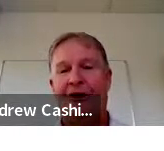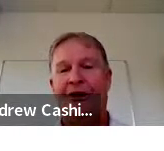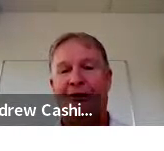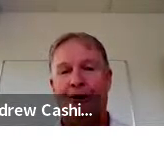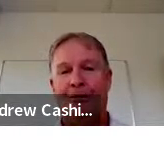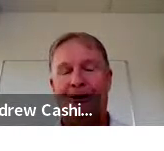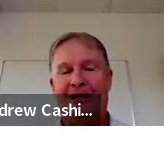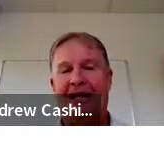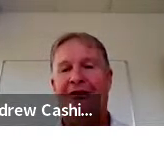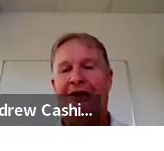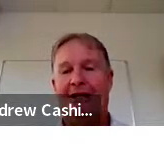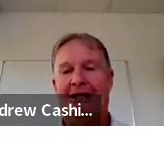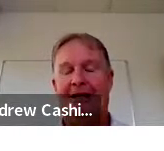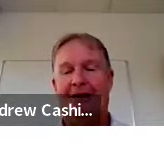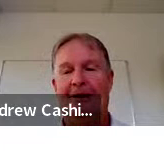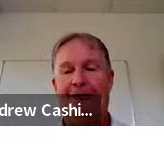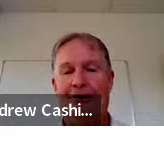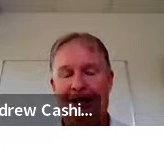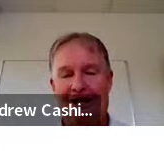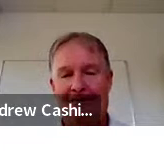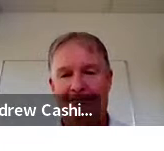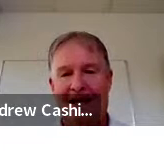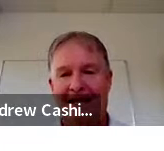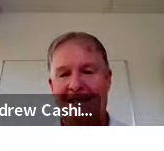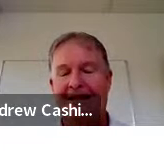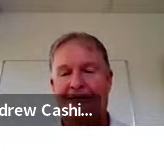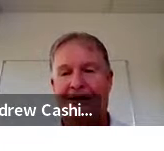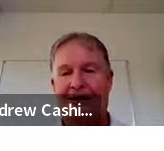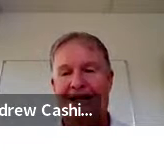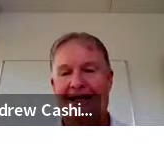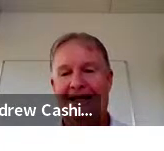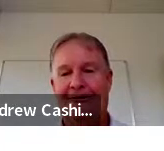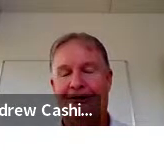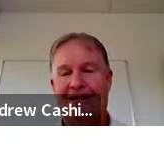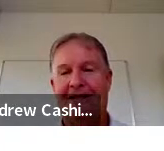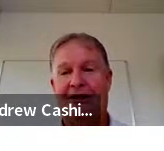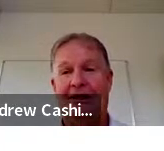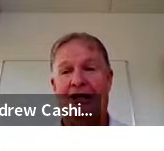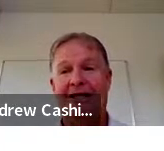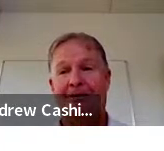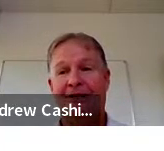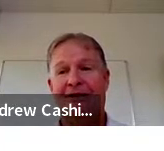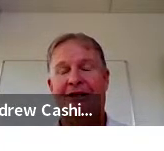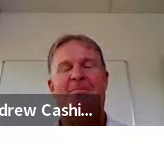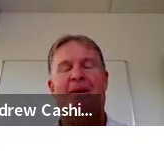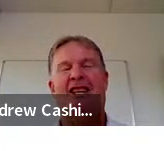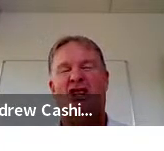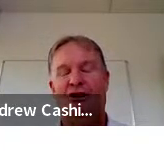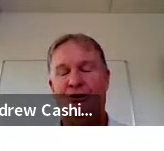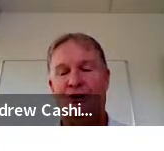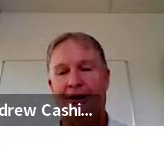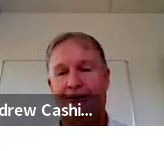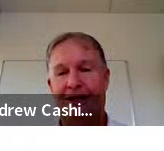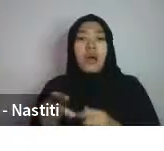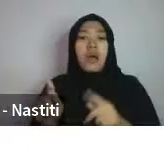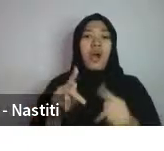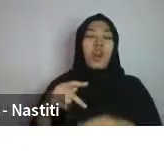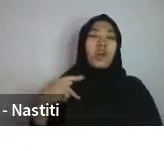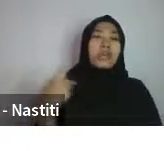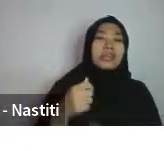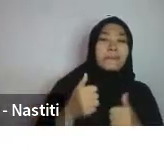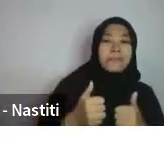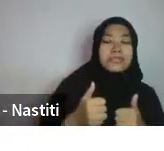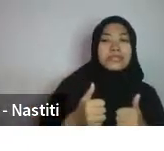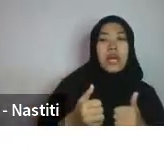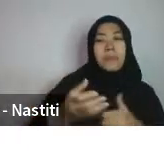give a lot of hope, in that if you can make sense of those thinking differences, the adjustments that can make a huge difference